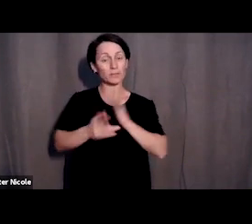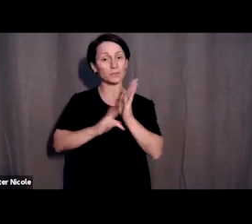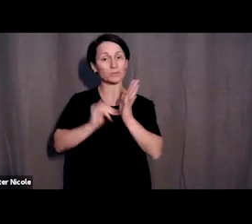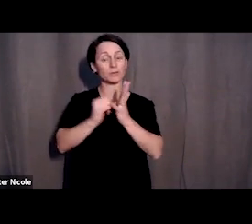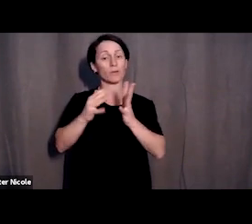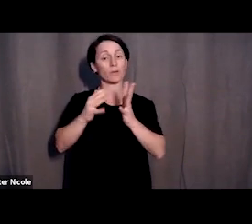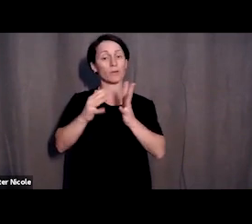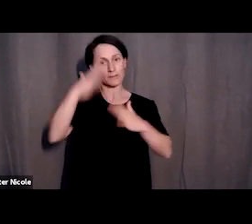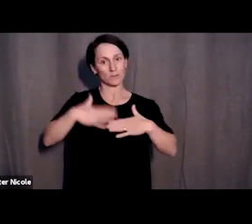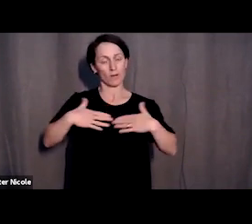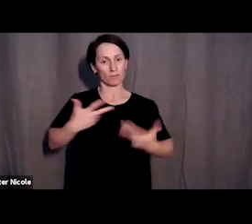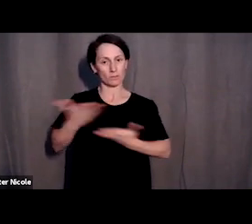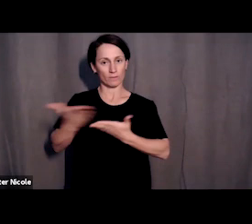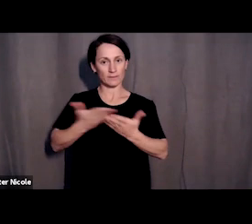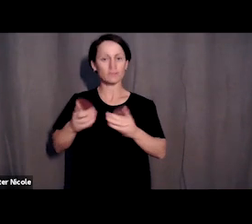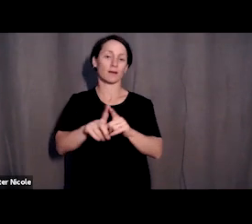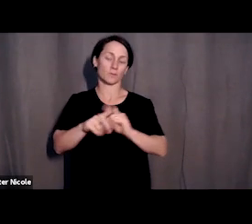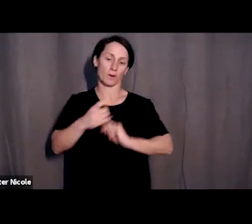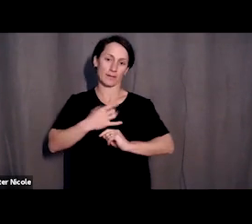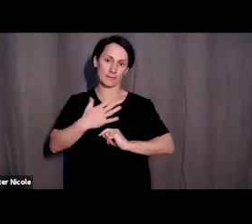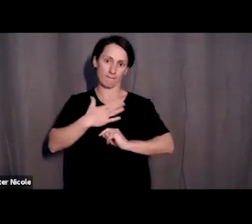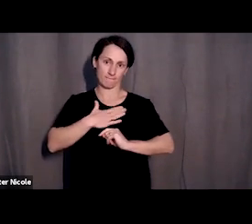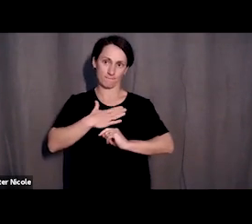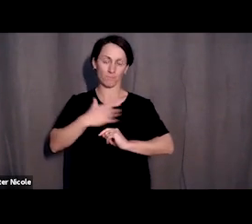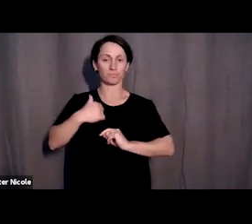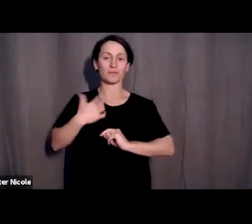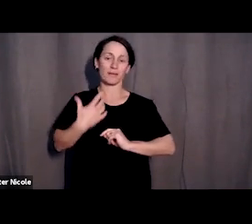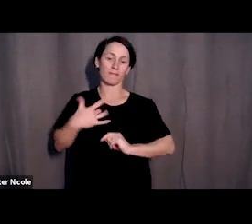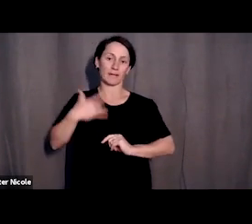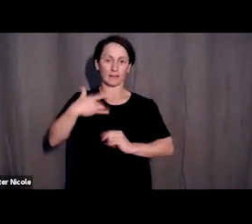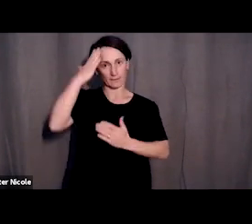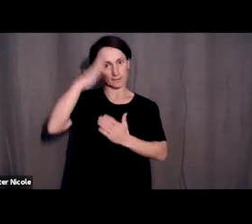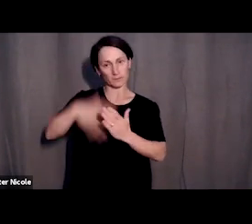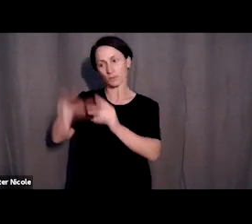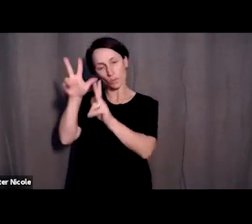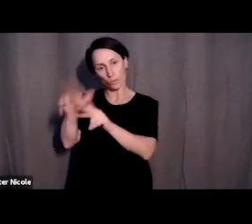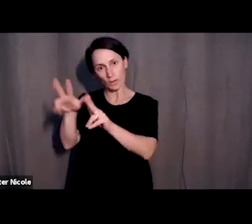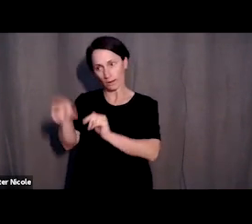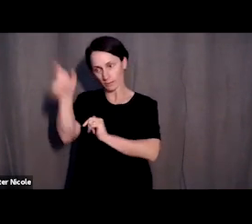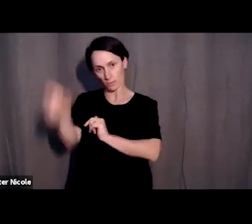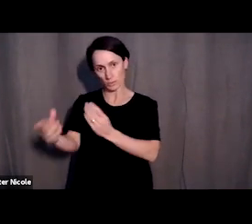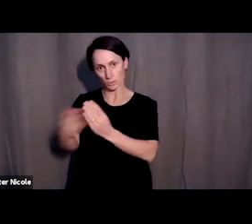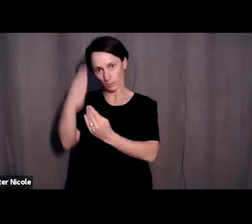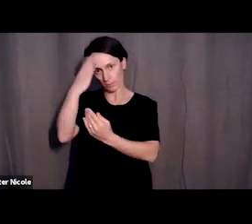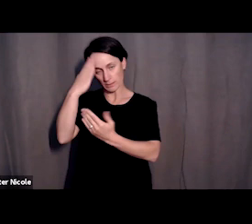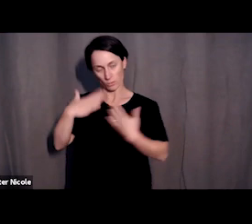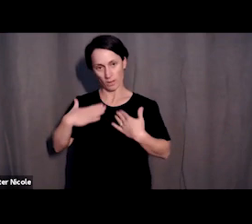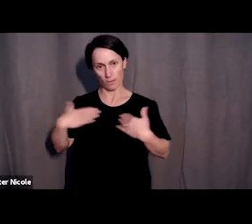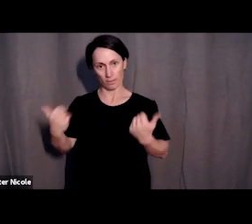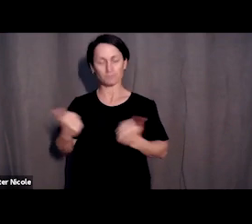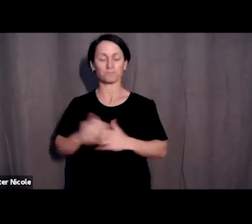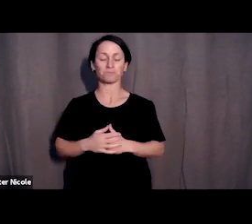Service, and of course myself, who has a lived experience. And we worked under the principles